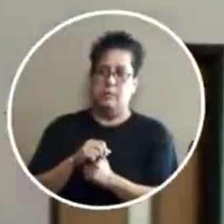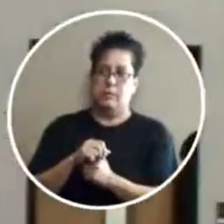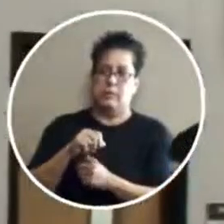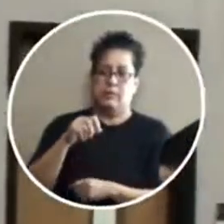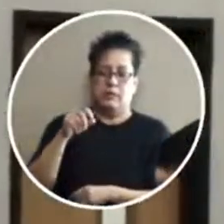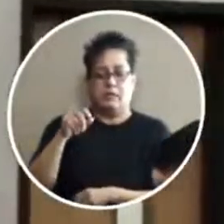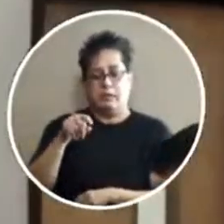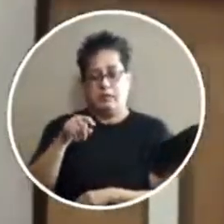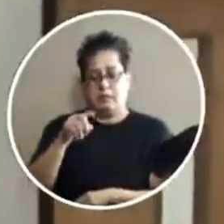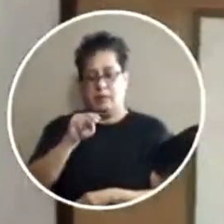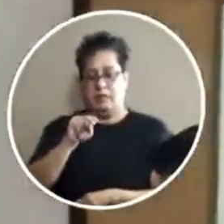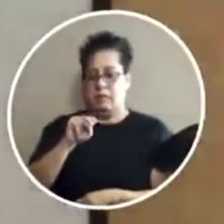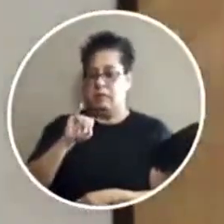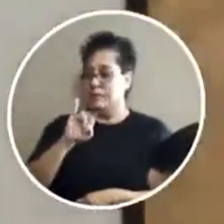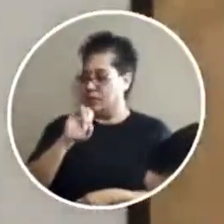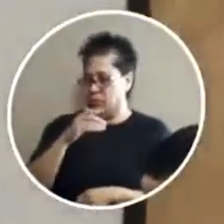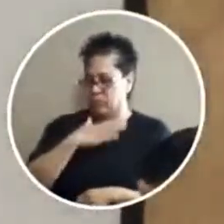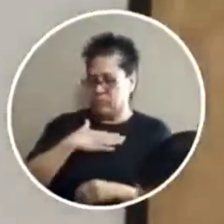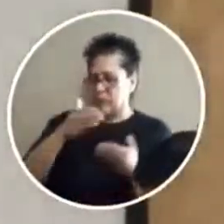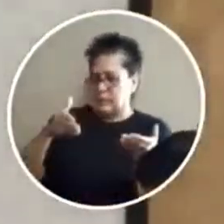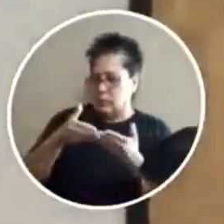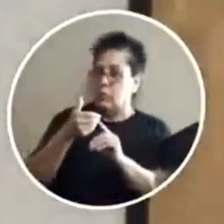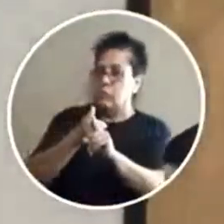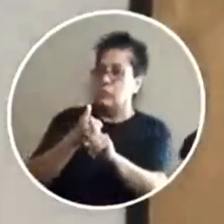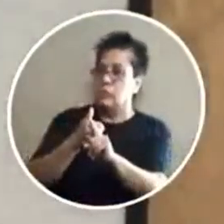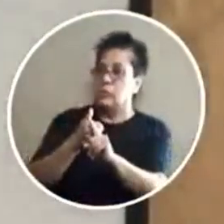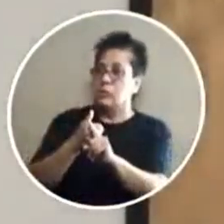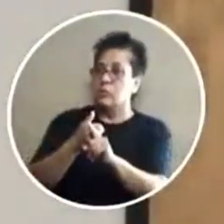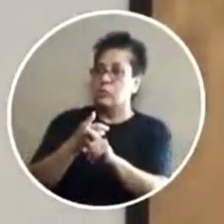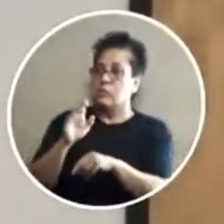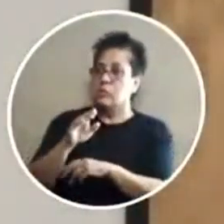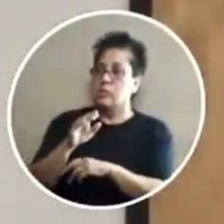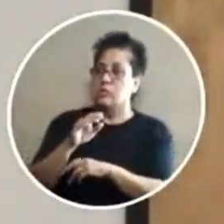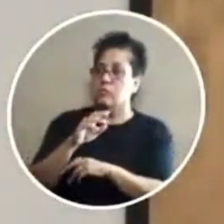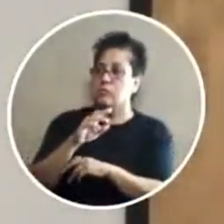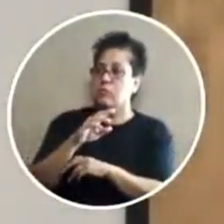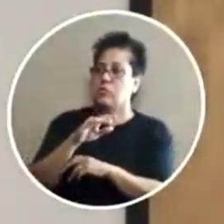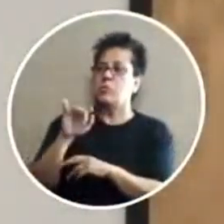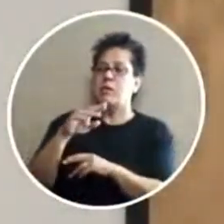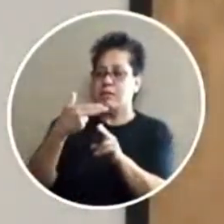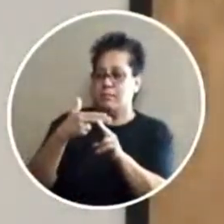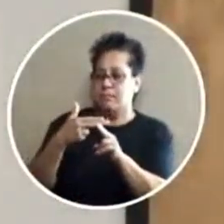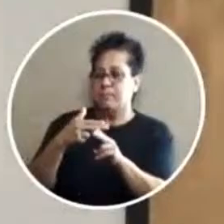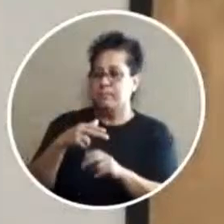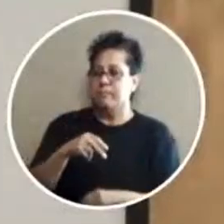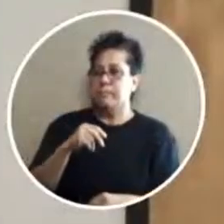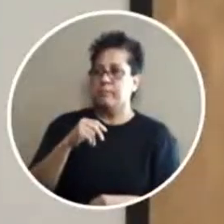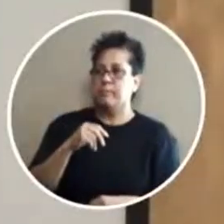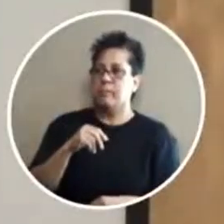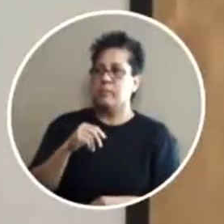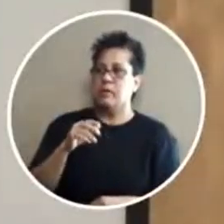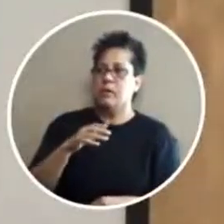And Nicole, if you could introduce yourself and spell your first and last name for us, just in case, for media.